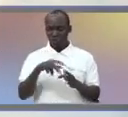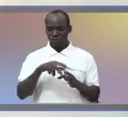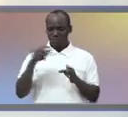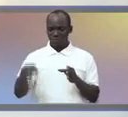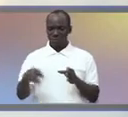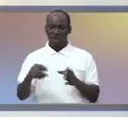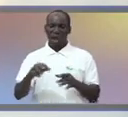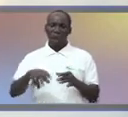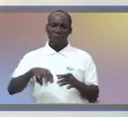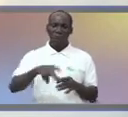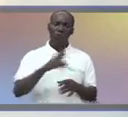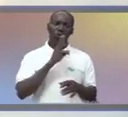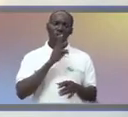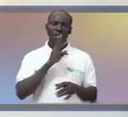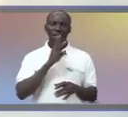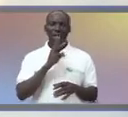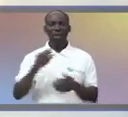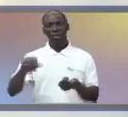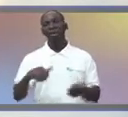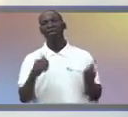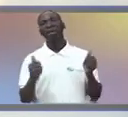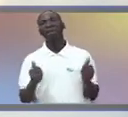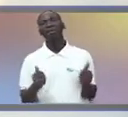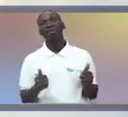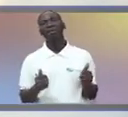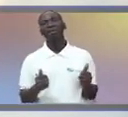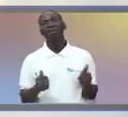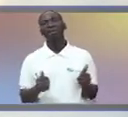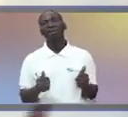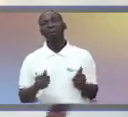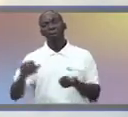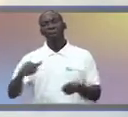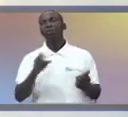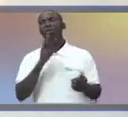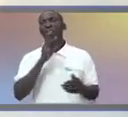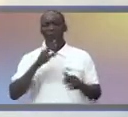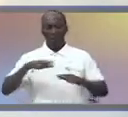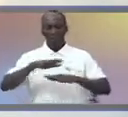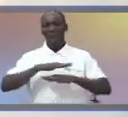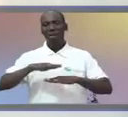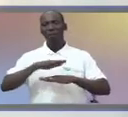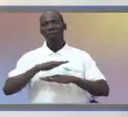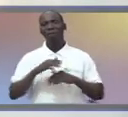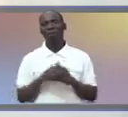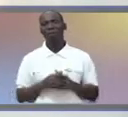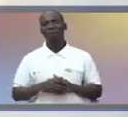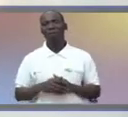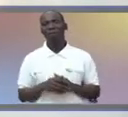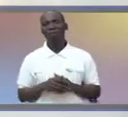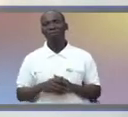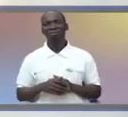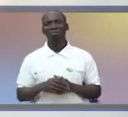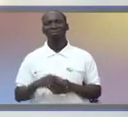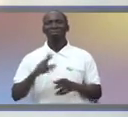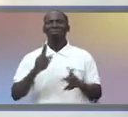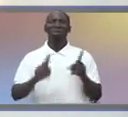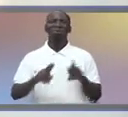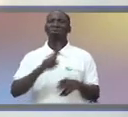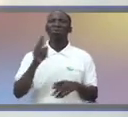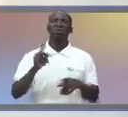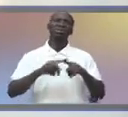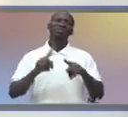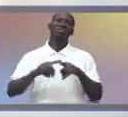na o kire eya na nkofo akoko to Ezekiel 30 something baby se me de nsio kron e